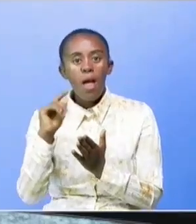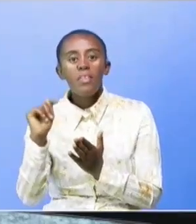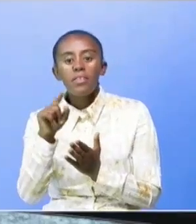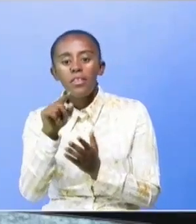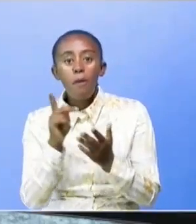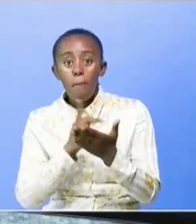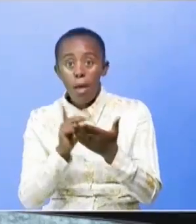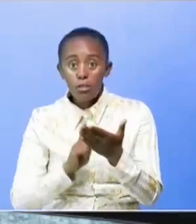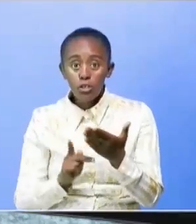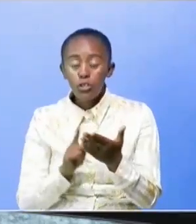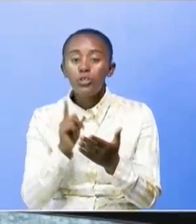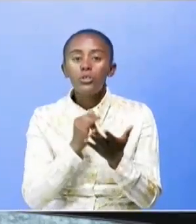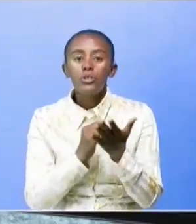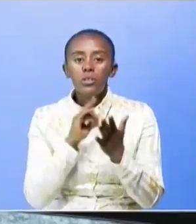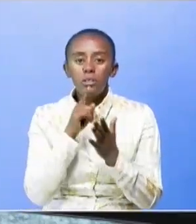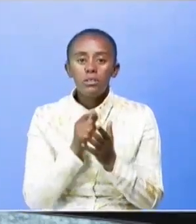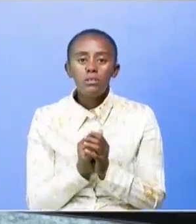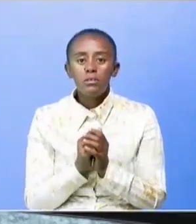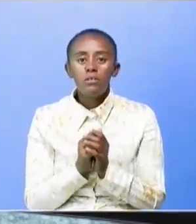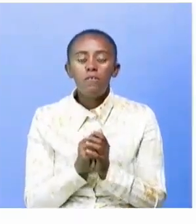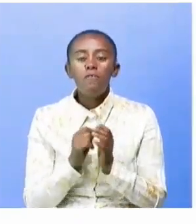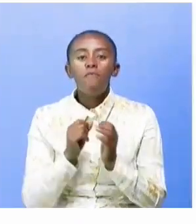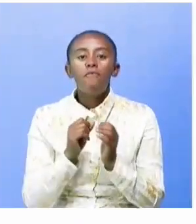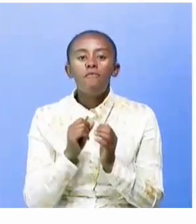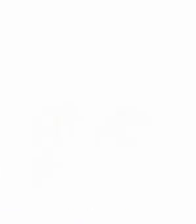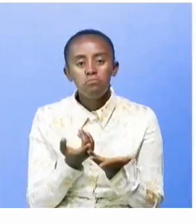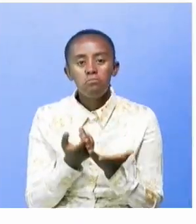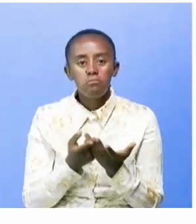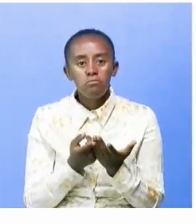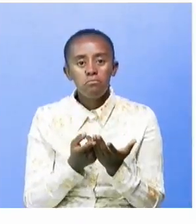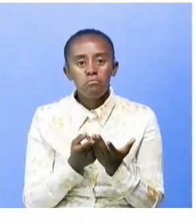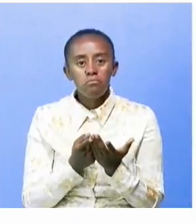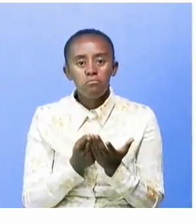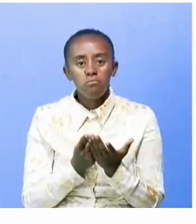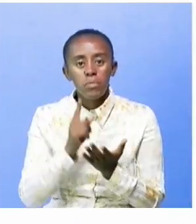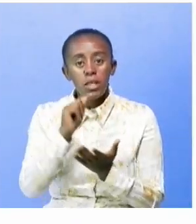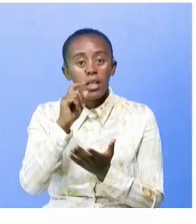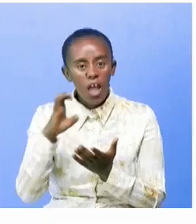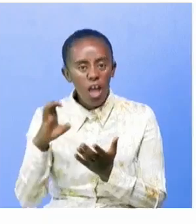it means fighting off something.